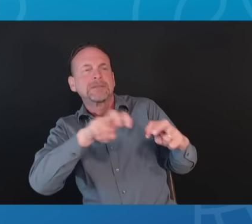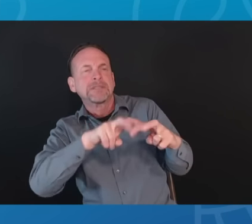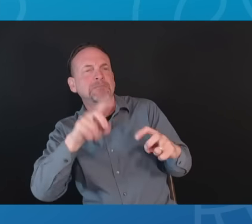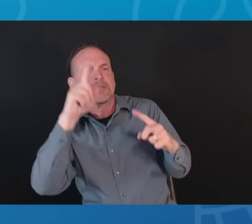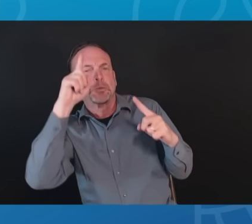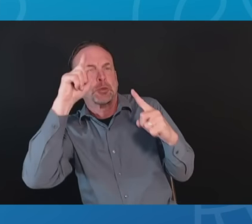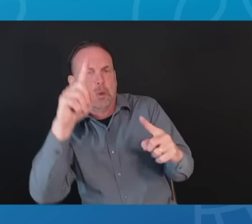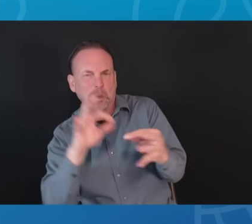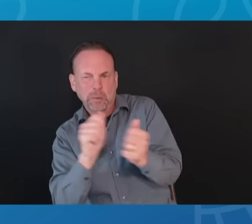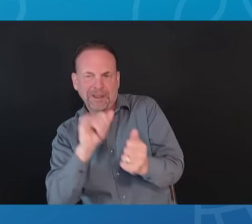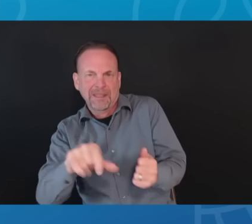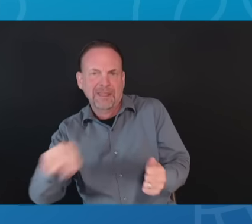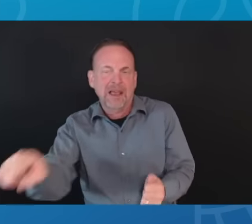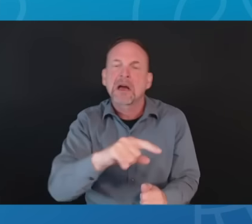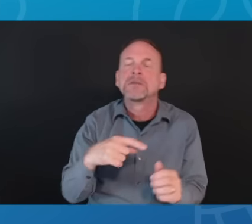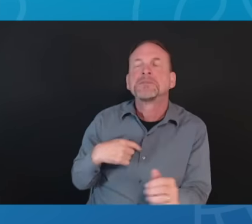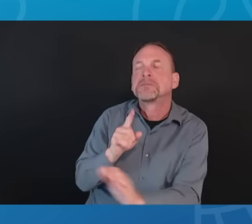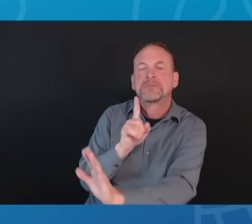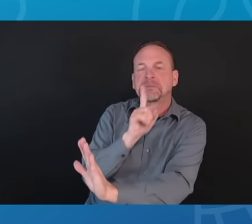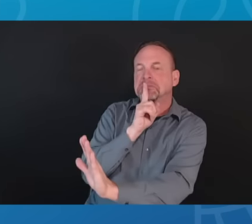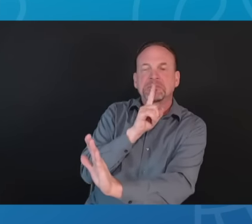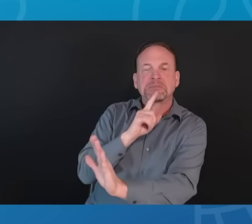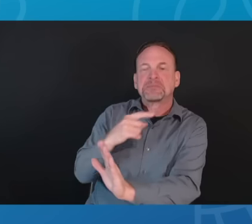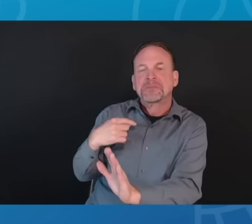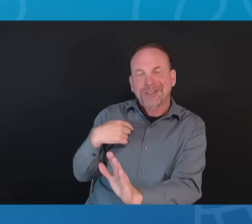of different assessments underway looking at individual